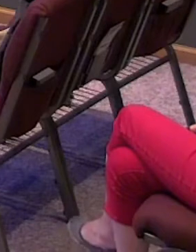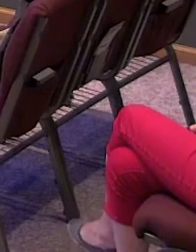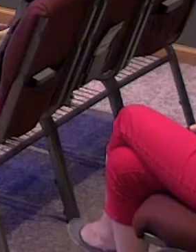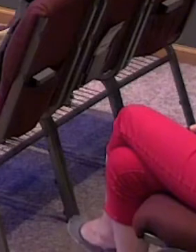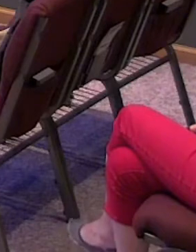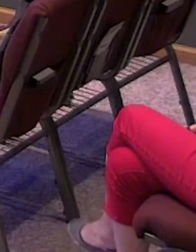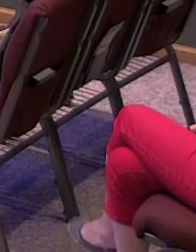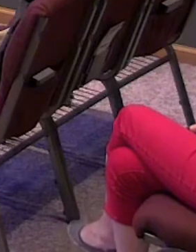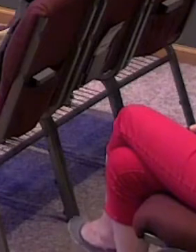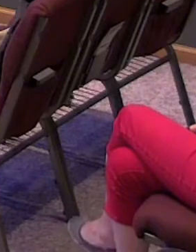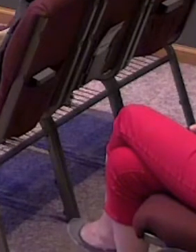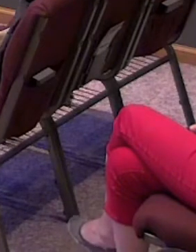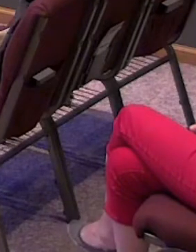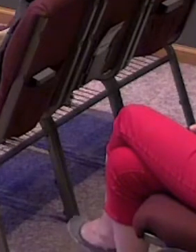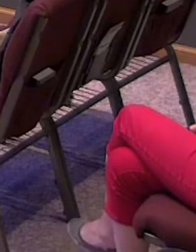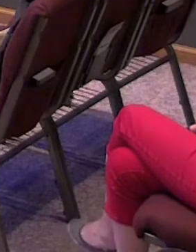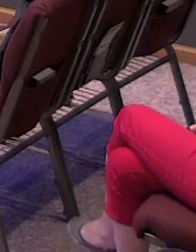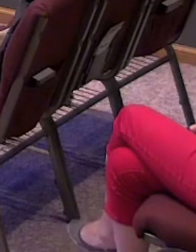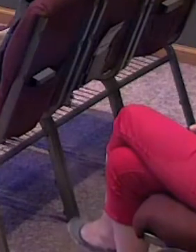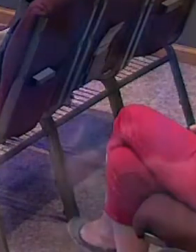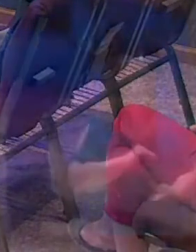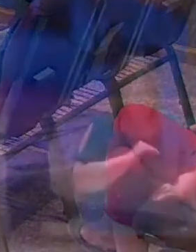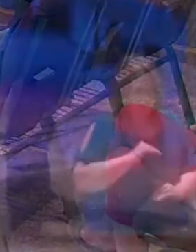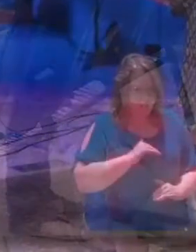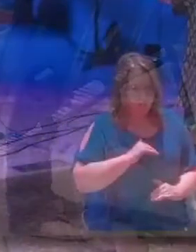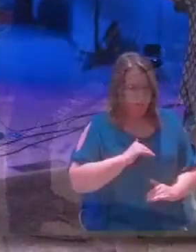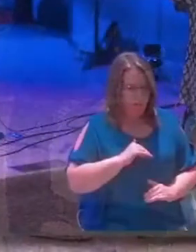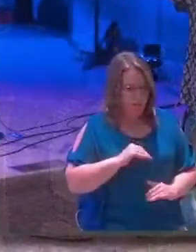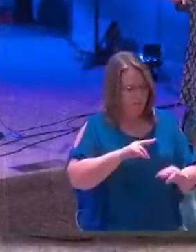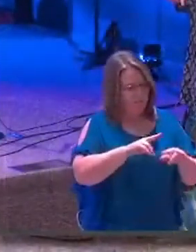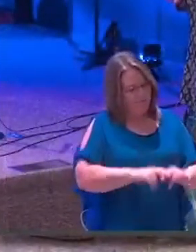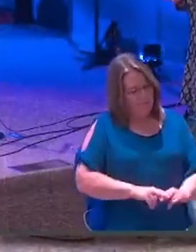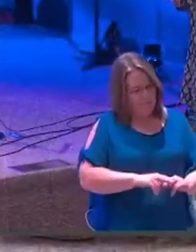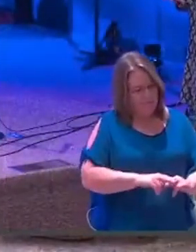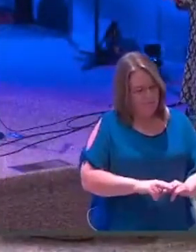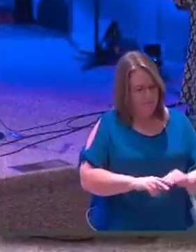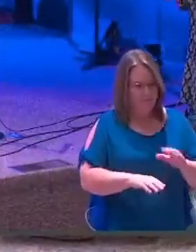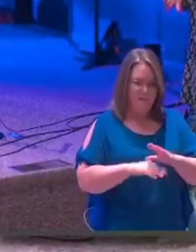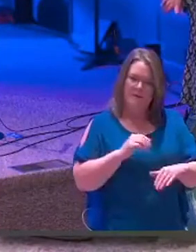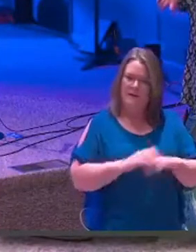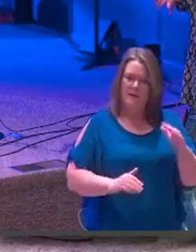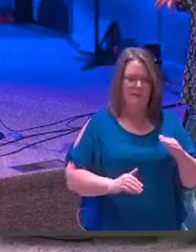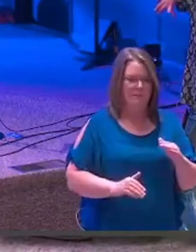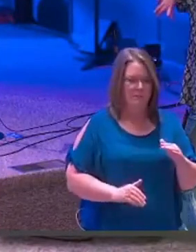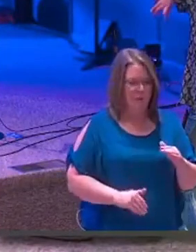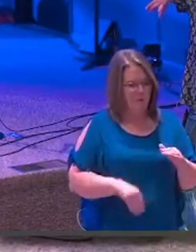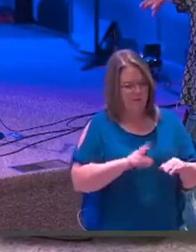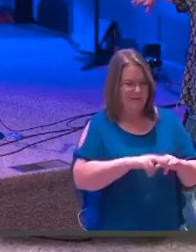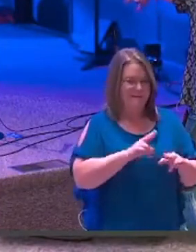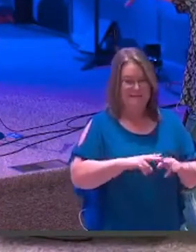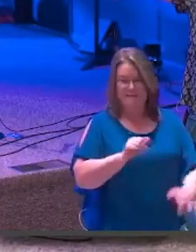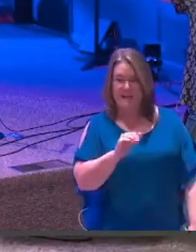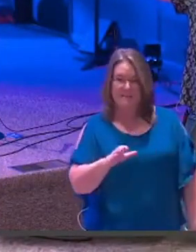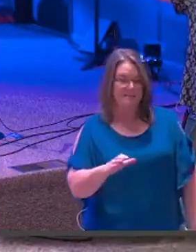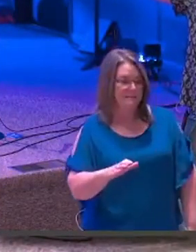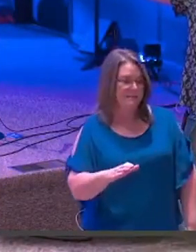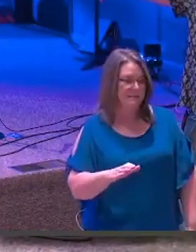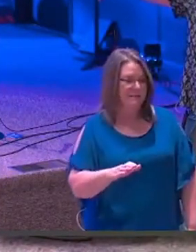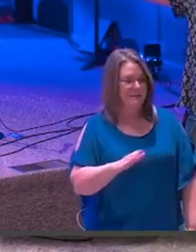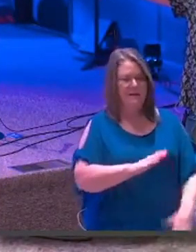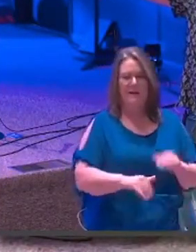And how many of us are content to sit comfortably in padded seats and air conditioning and watch